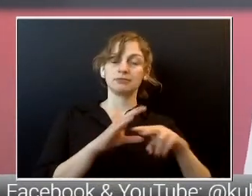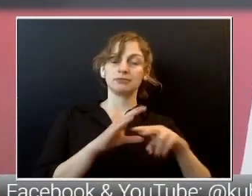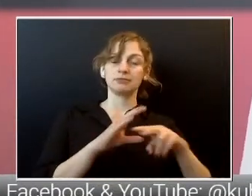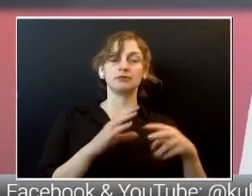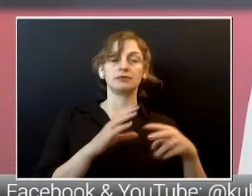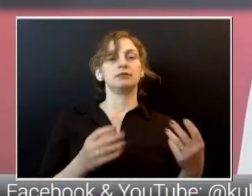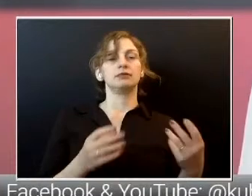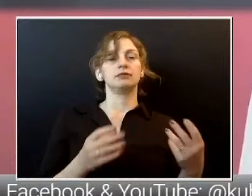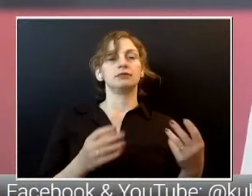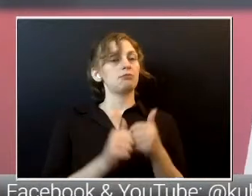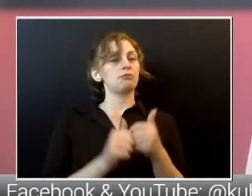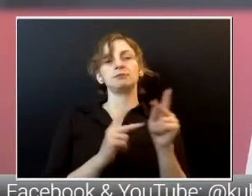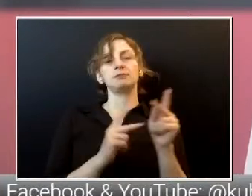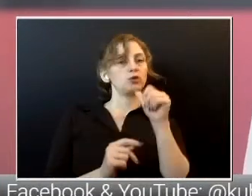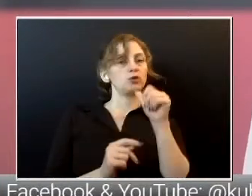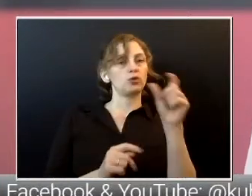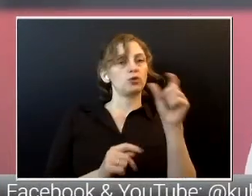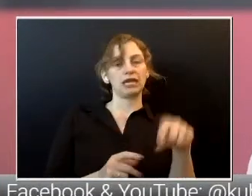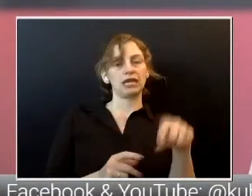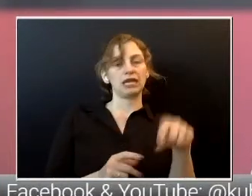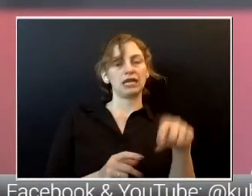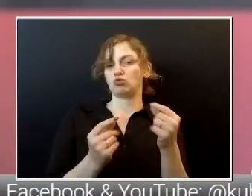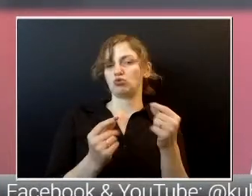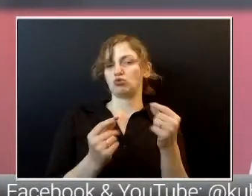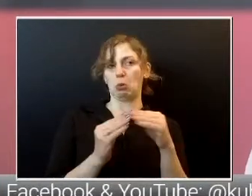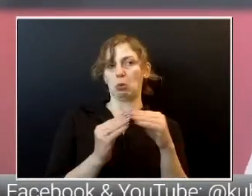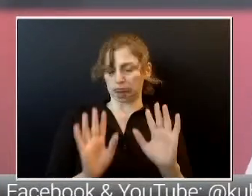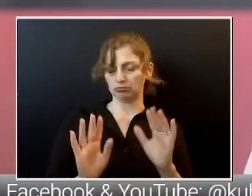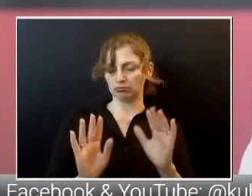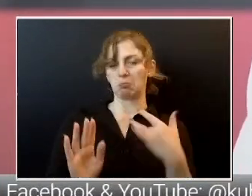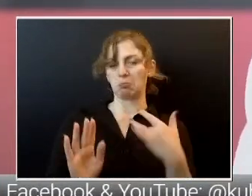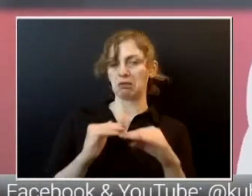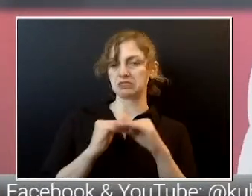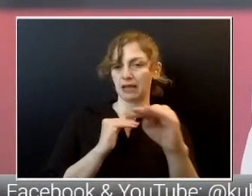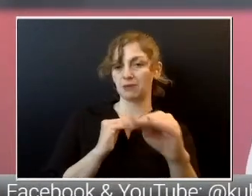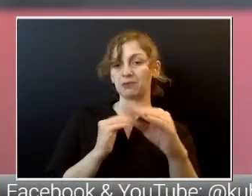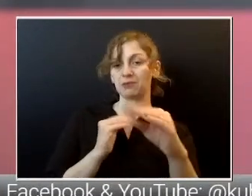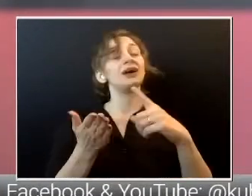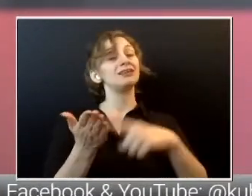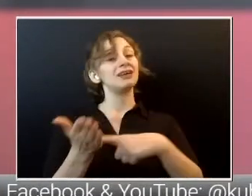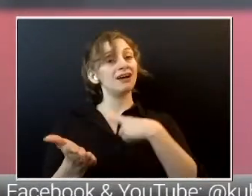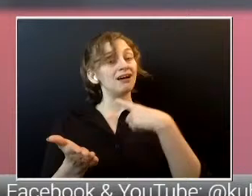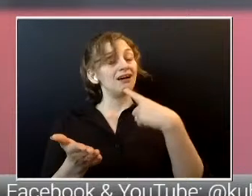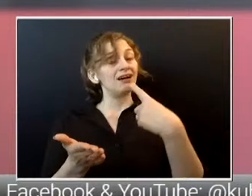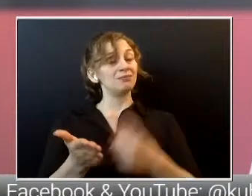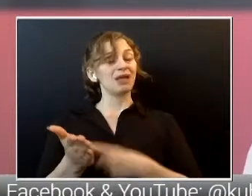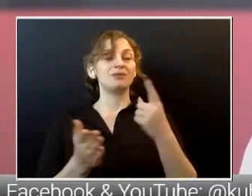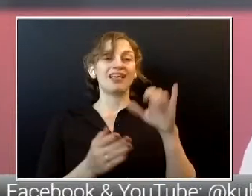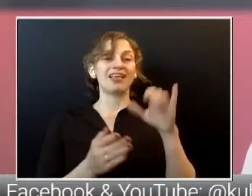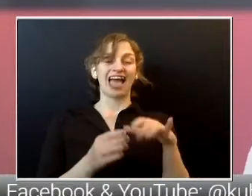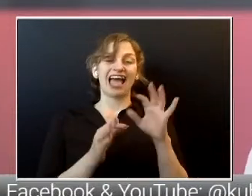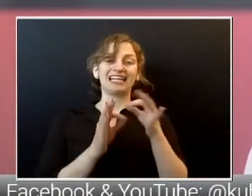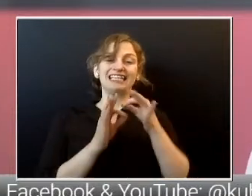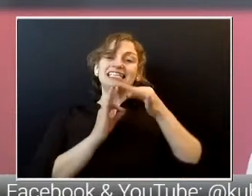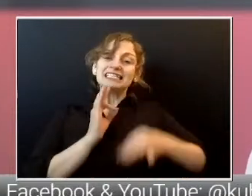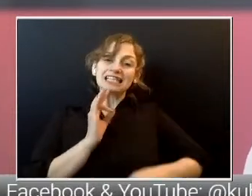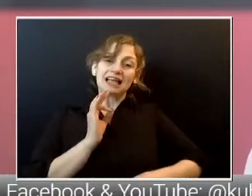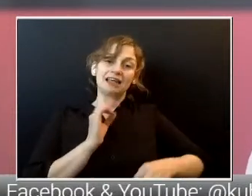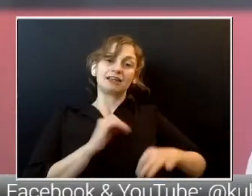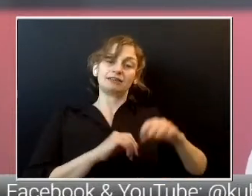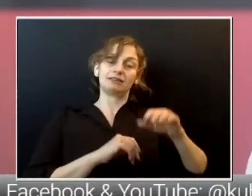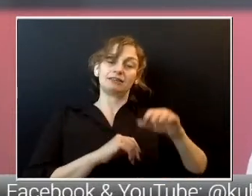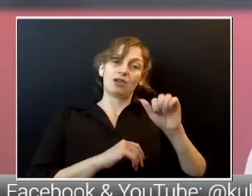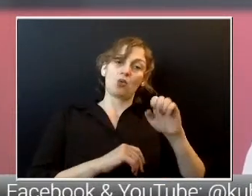will be stable. But once in a while the descending aorta, or the back part of the aorta, can enlarge, and when